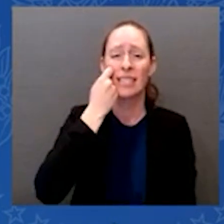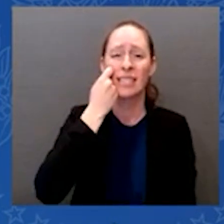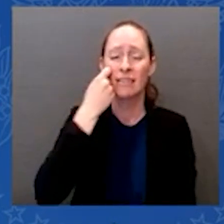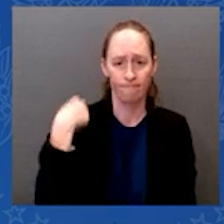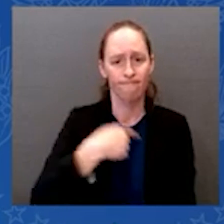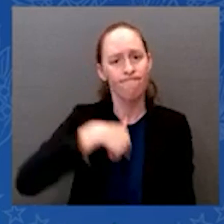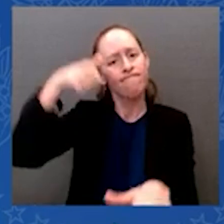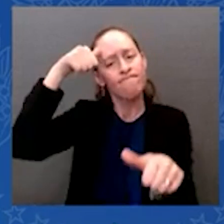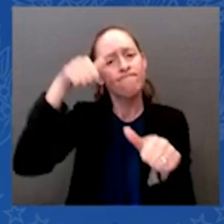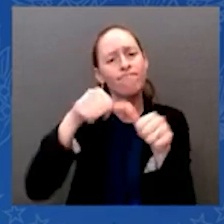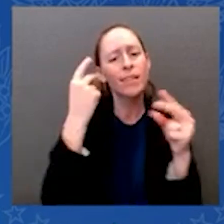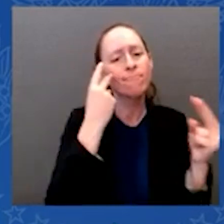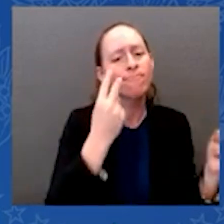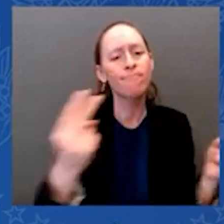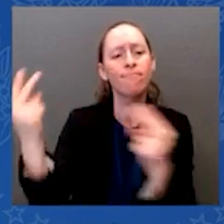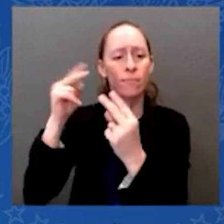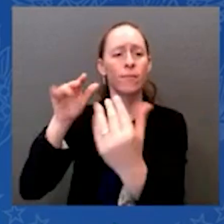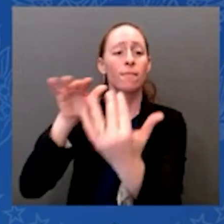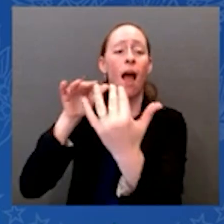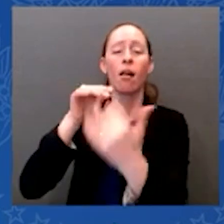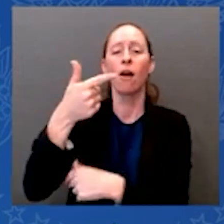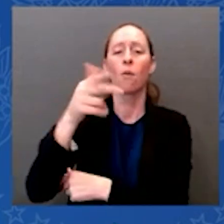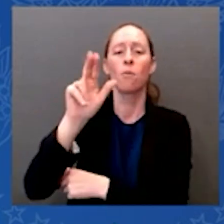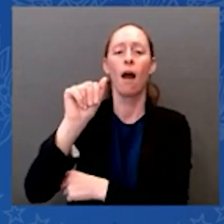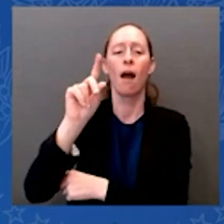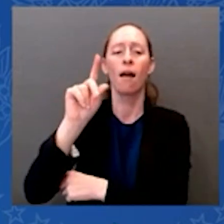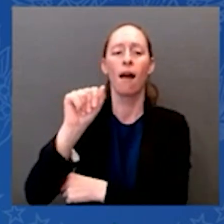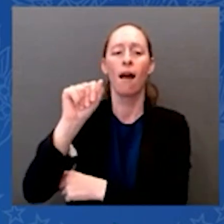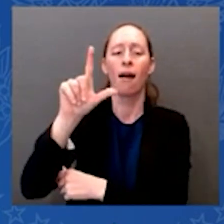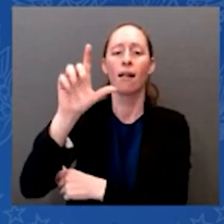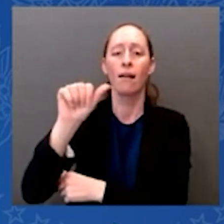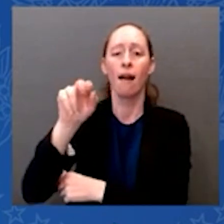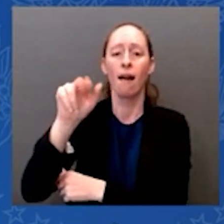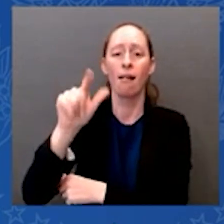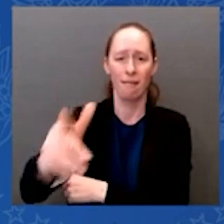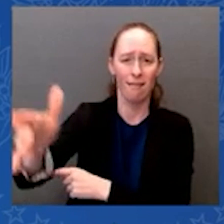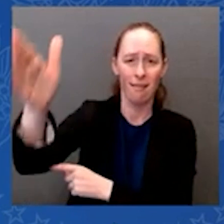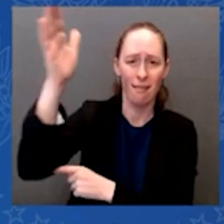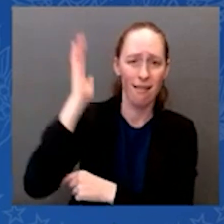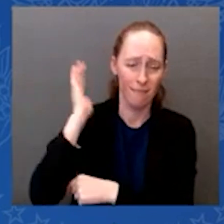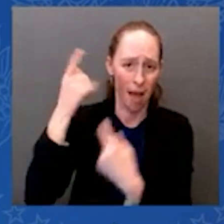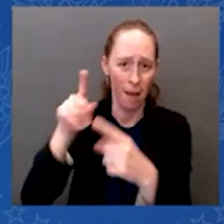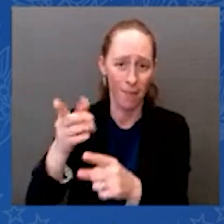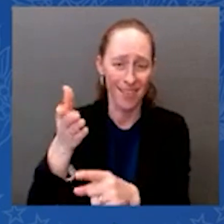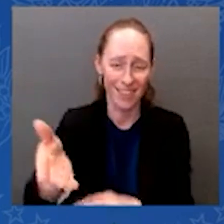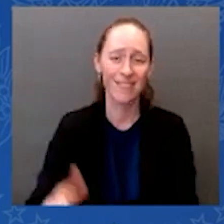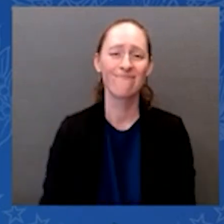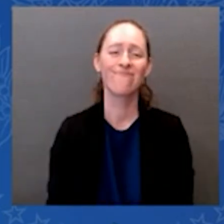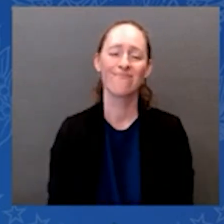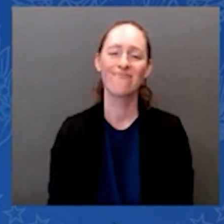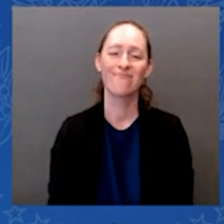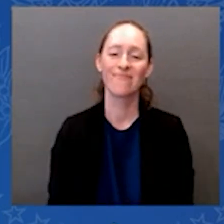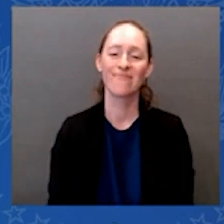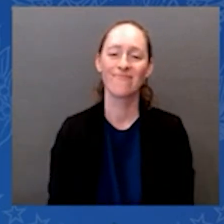today, security in the Pacific and for the Pacific Islanders remains as critical as ever to us, and I hope to you as